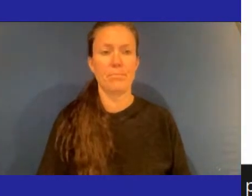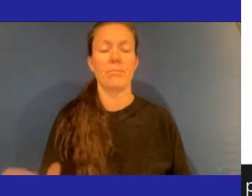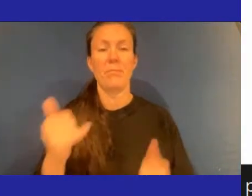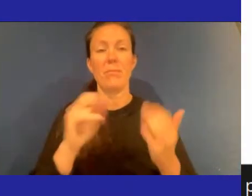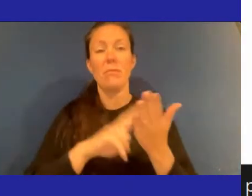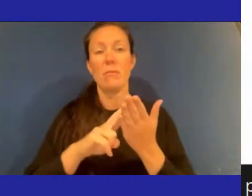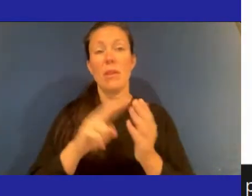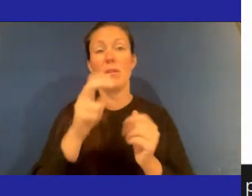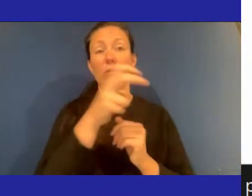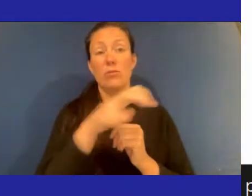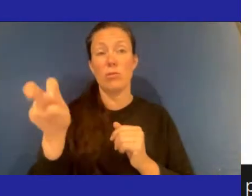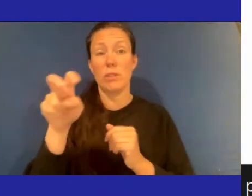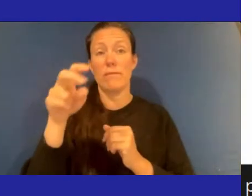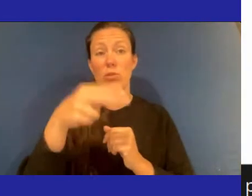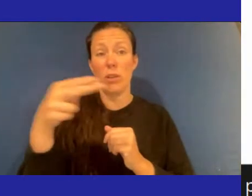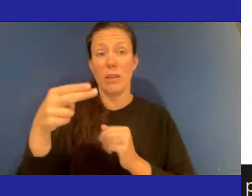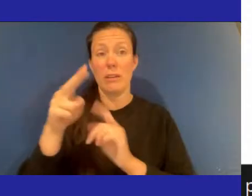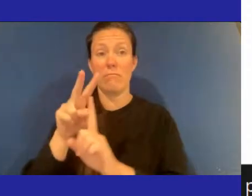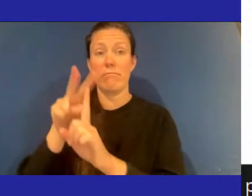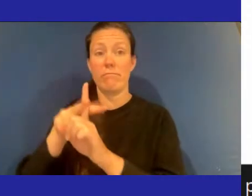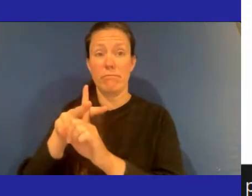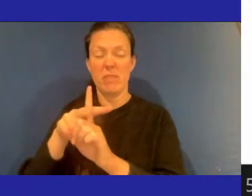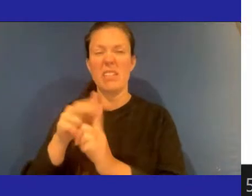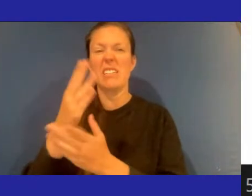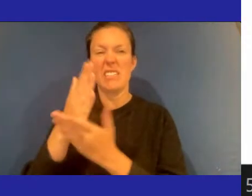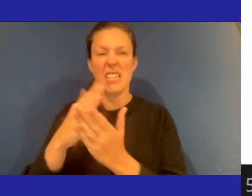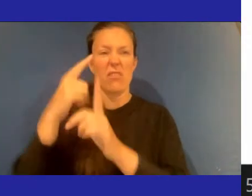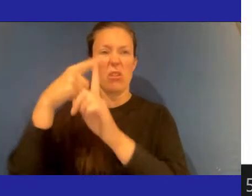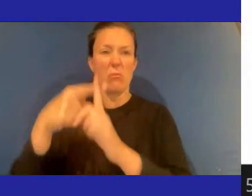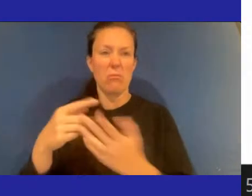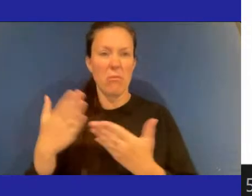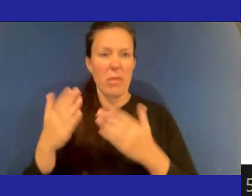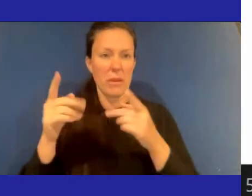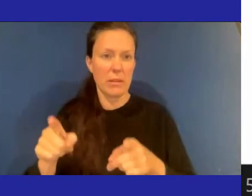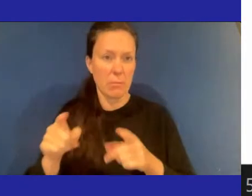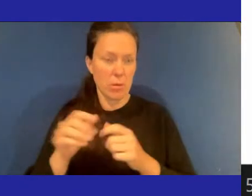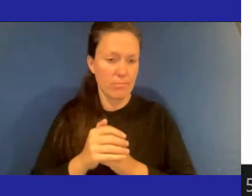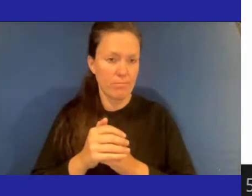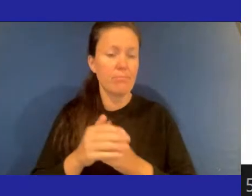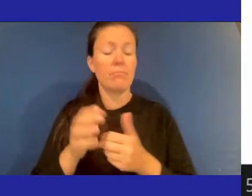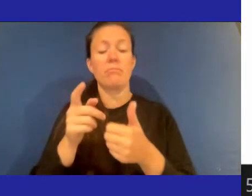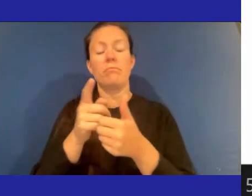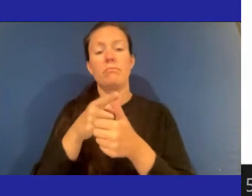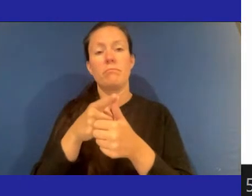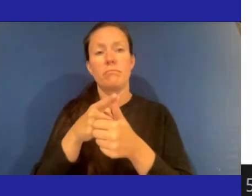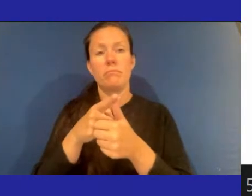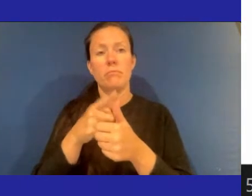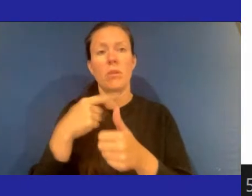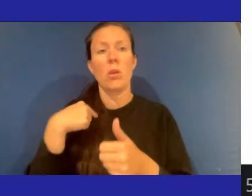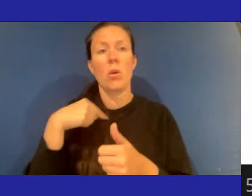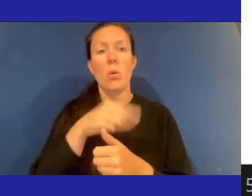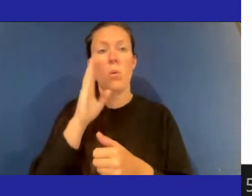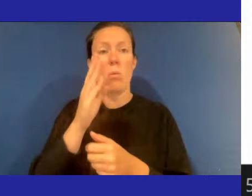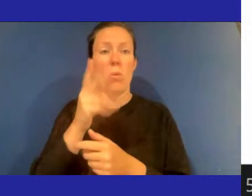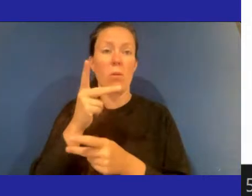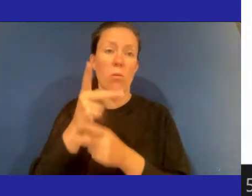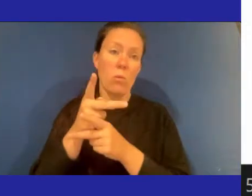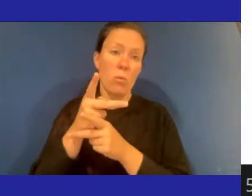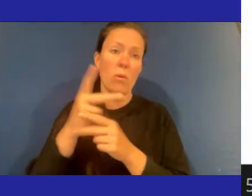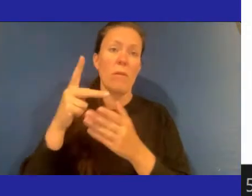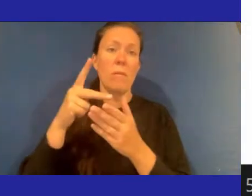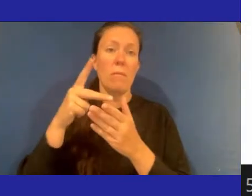H&H, we gain several advantages. One is that we are going to retain the professional billing revenue